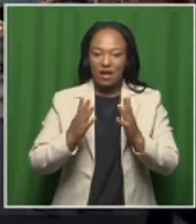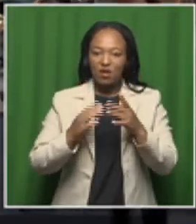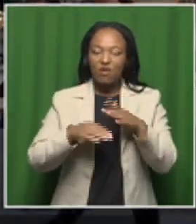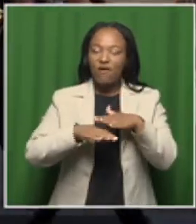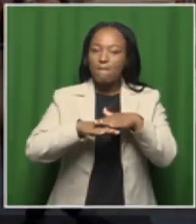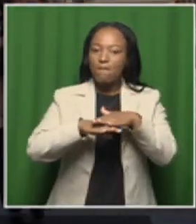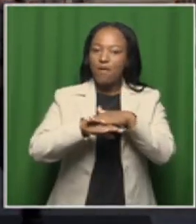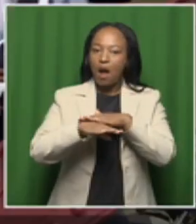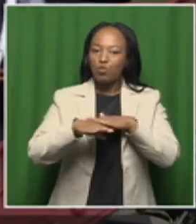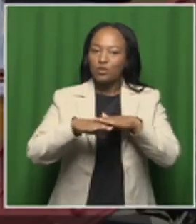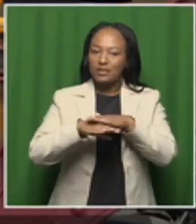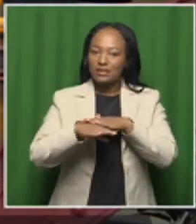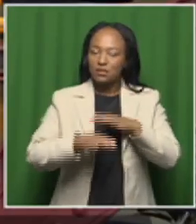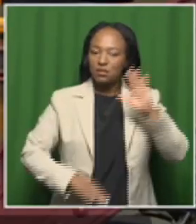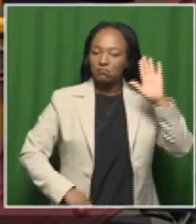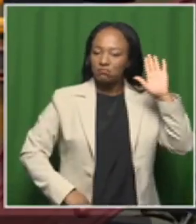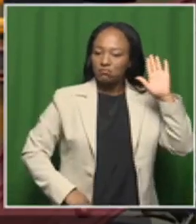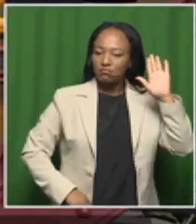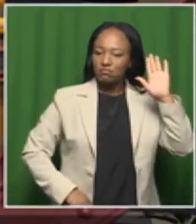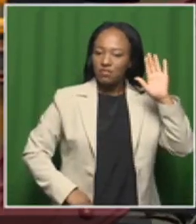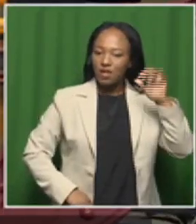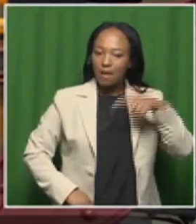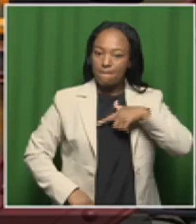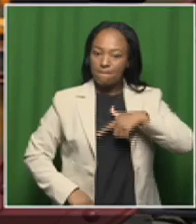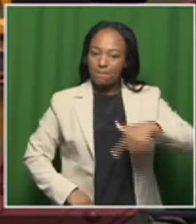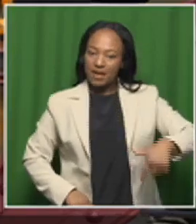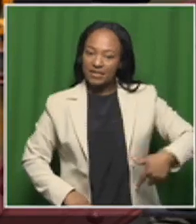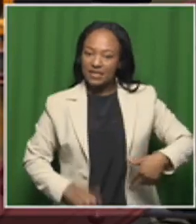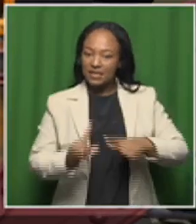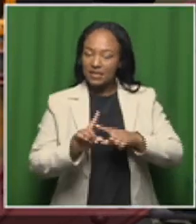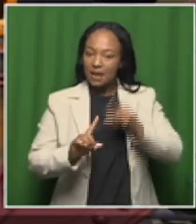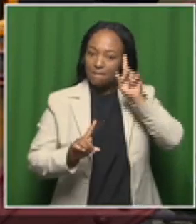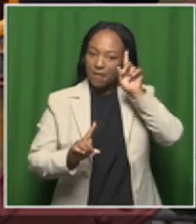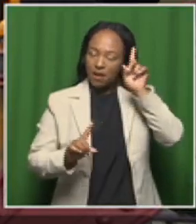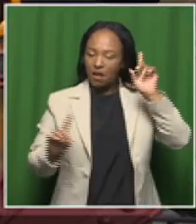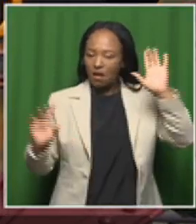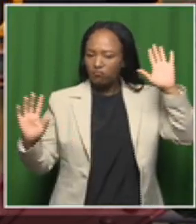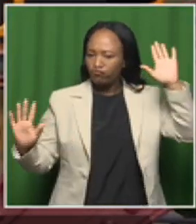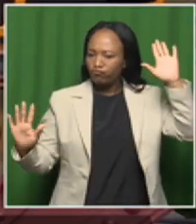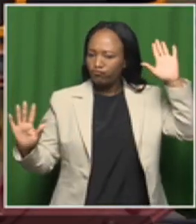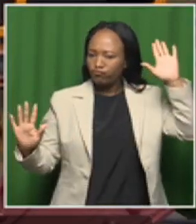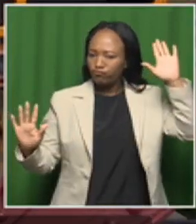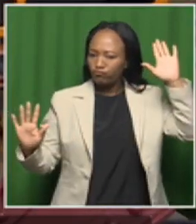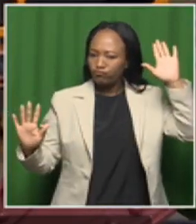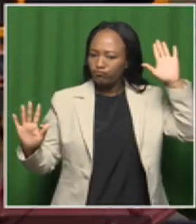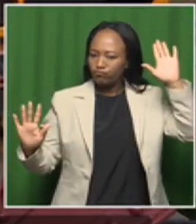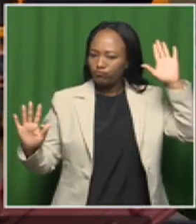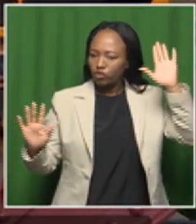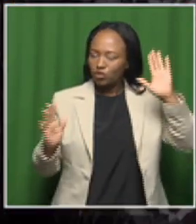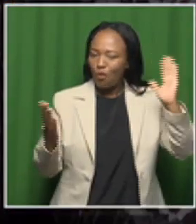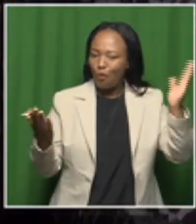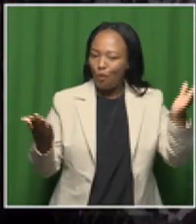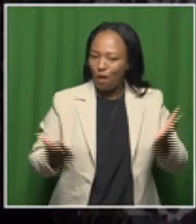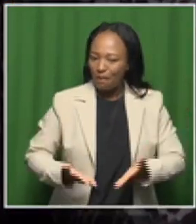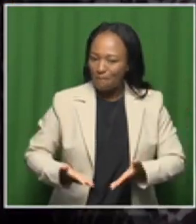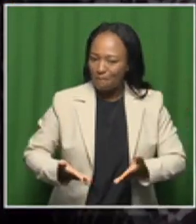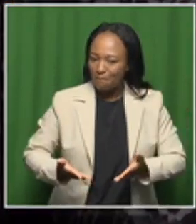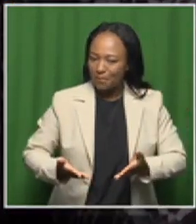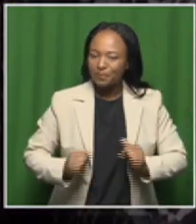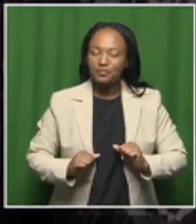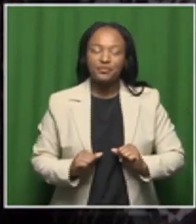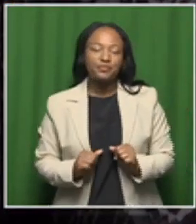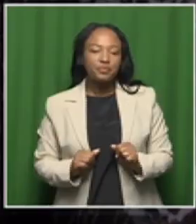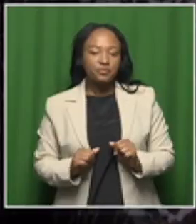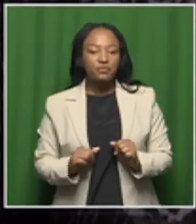former President Nelson Mandela, his arms outstretched in a familiar warm welcome, and part